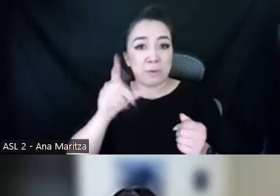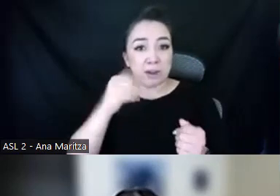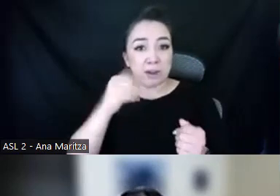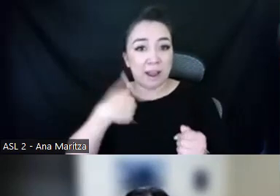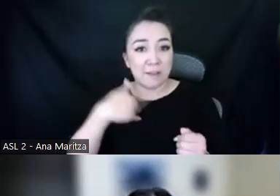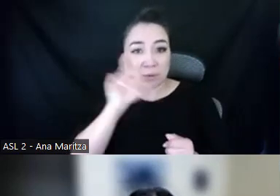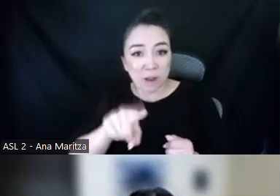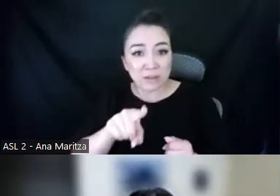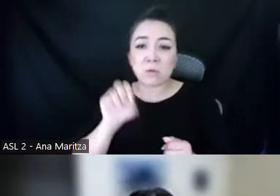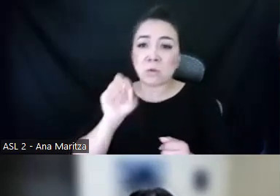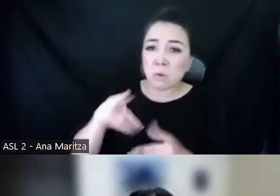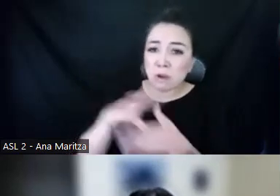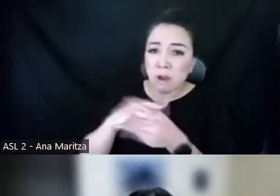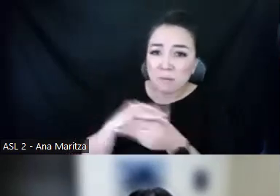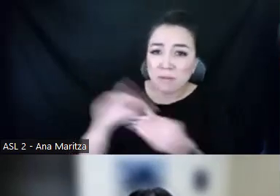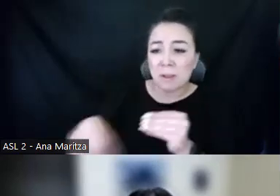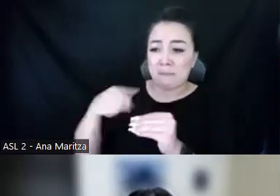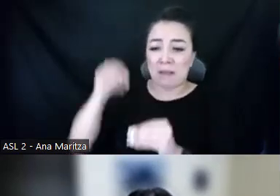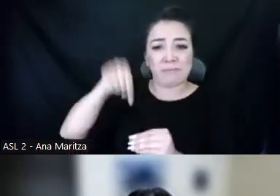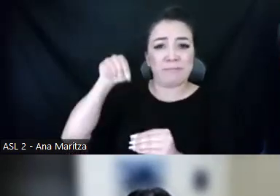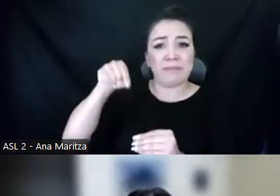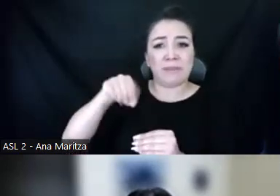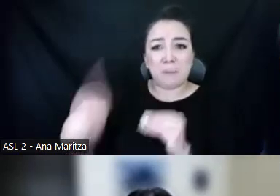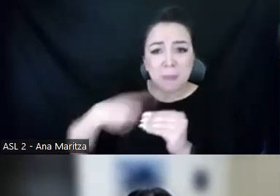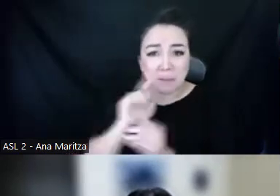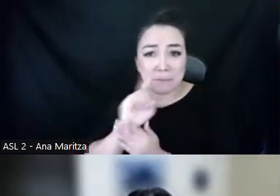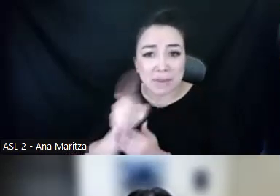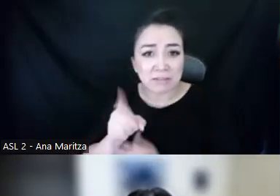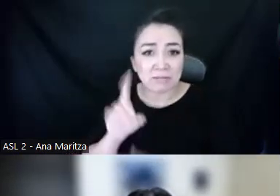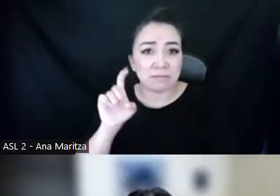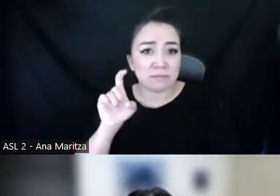questions or comments about the minutes?